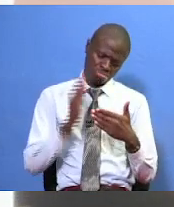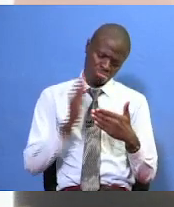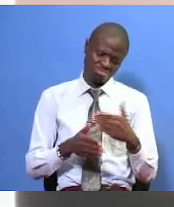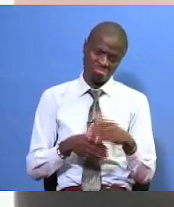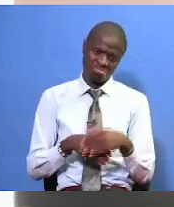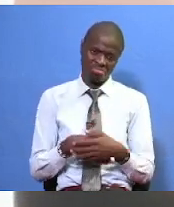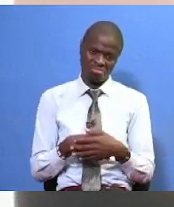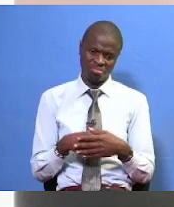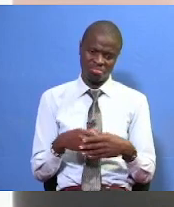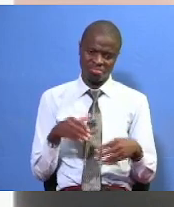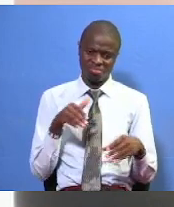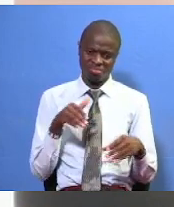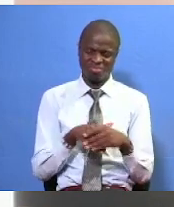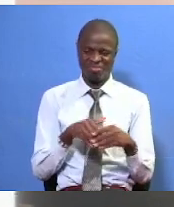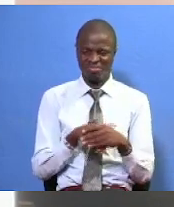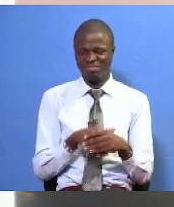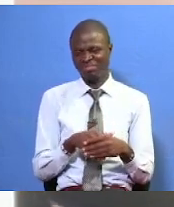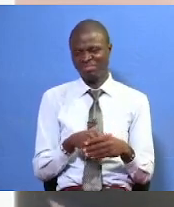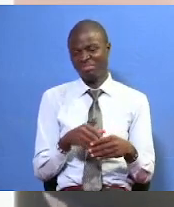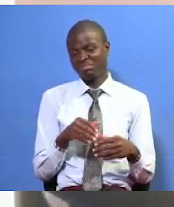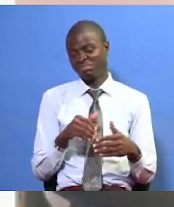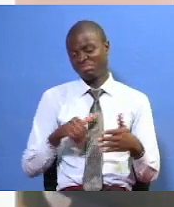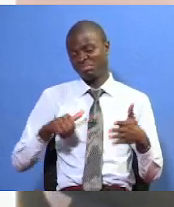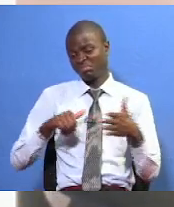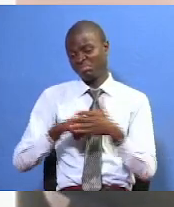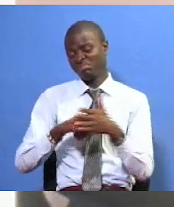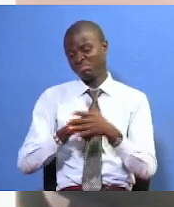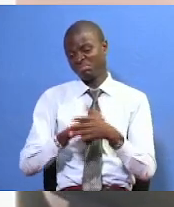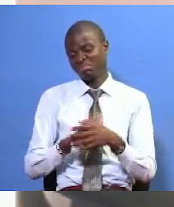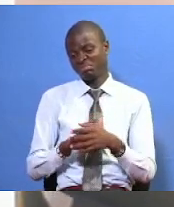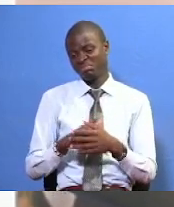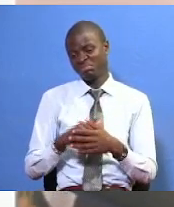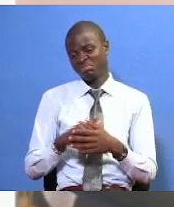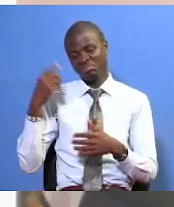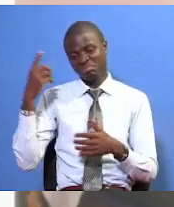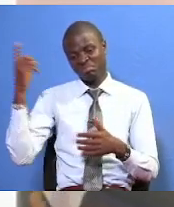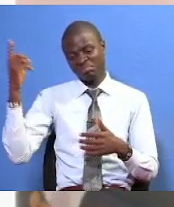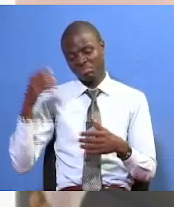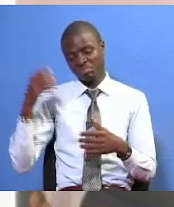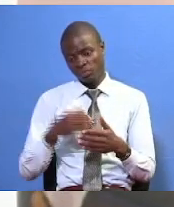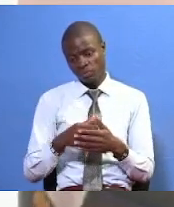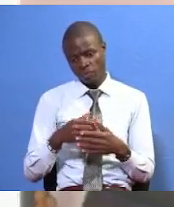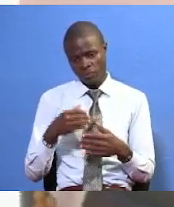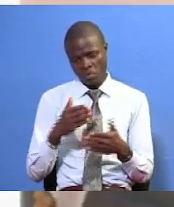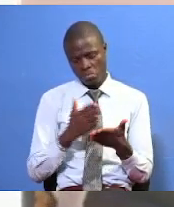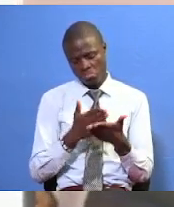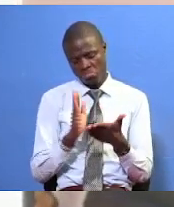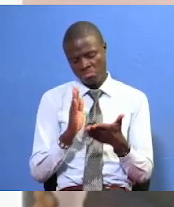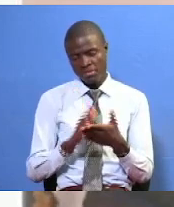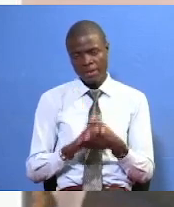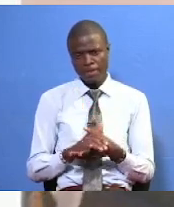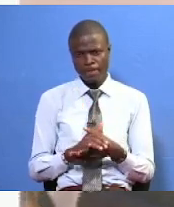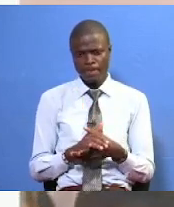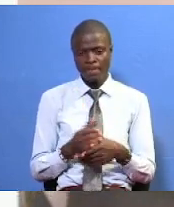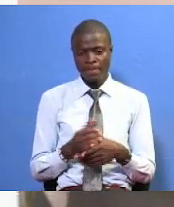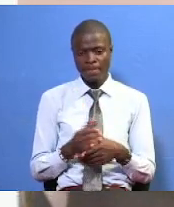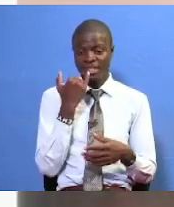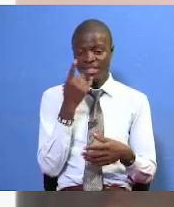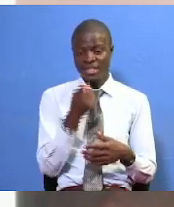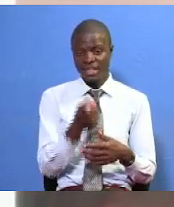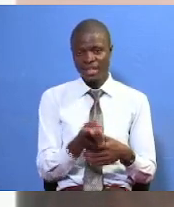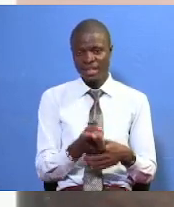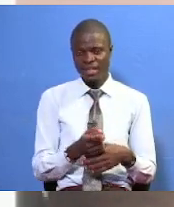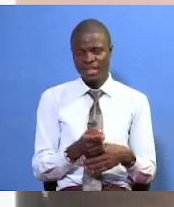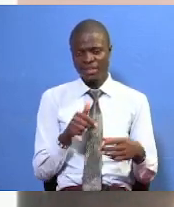end a nascent yet achievable dream for some. I say this because of a